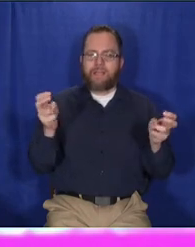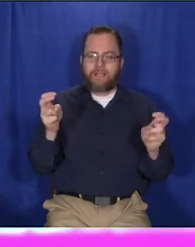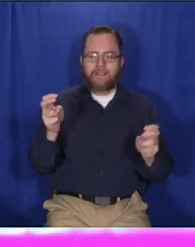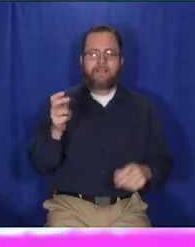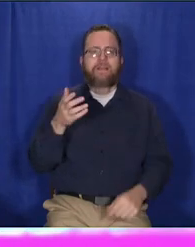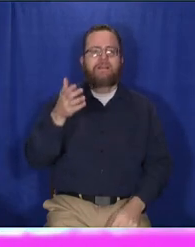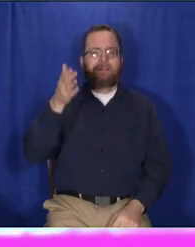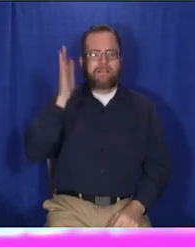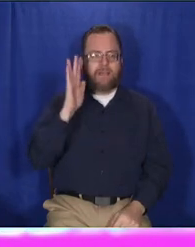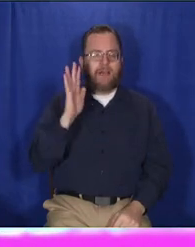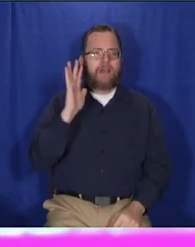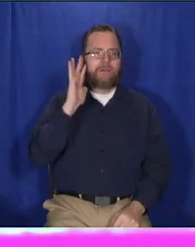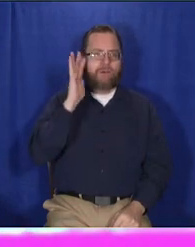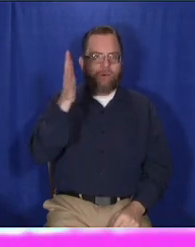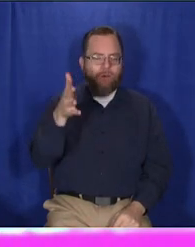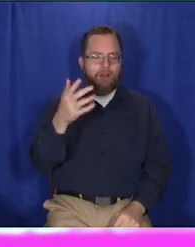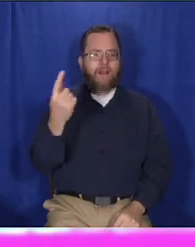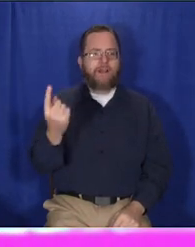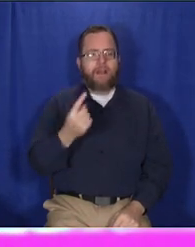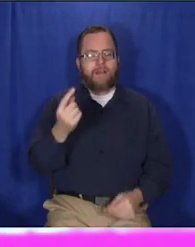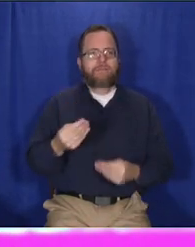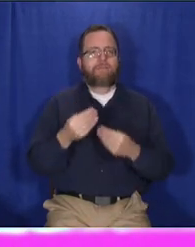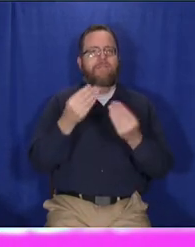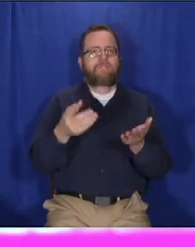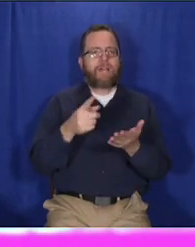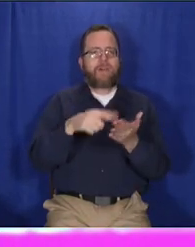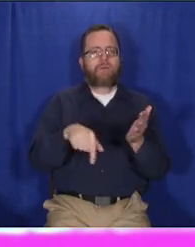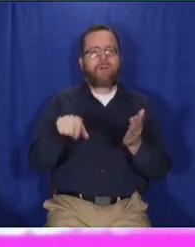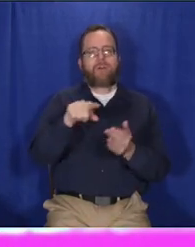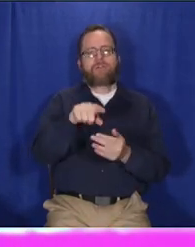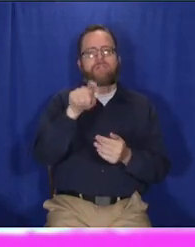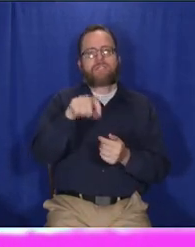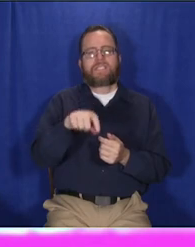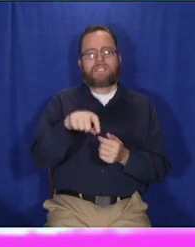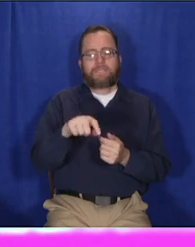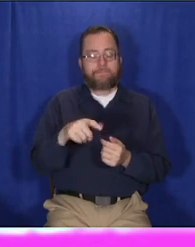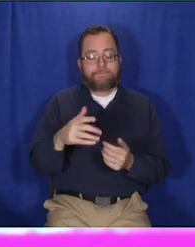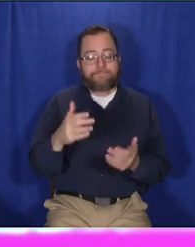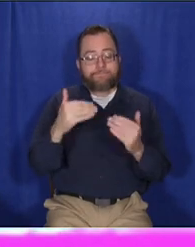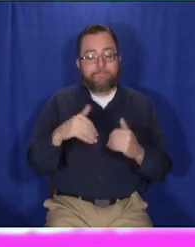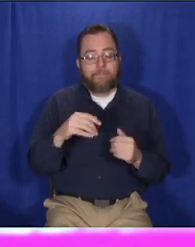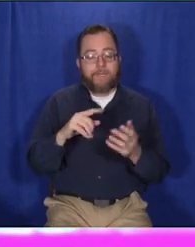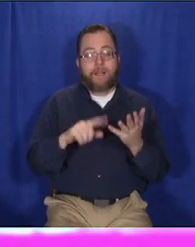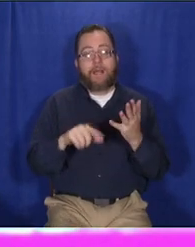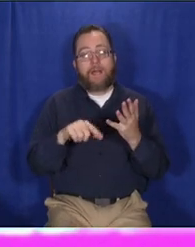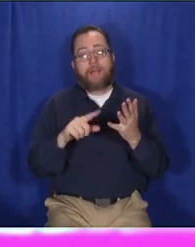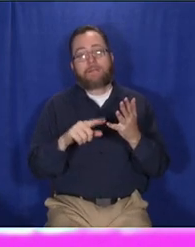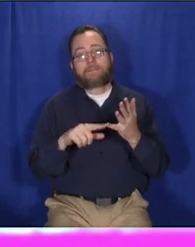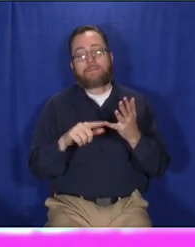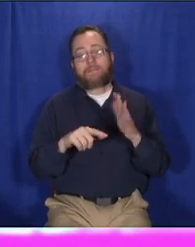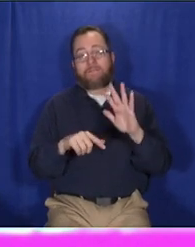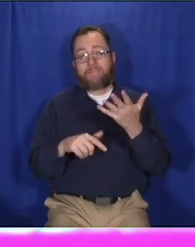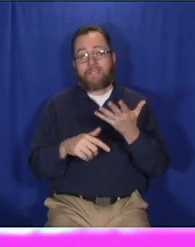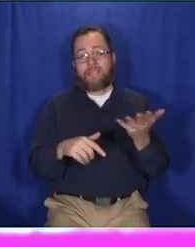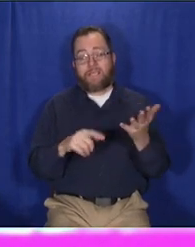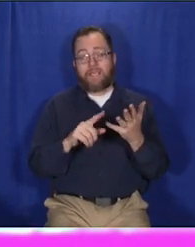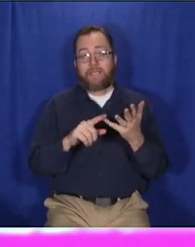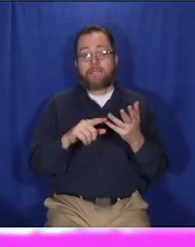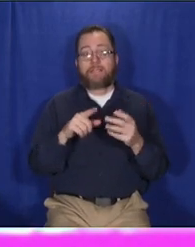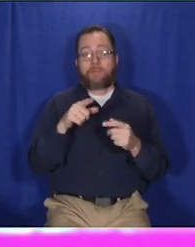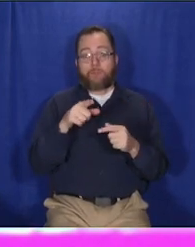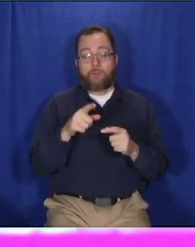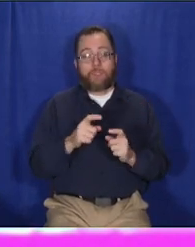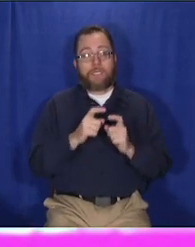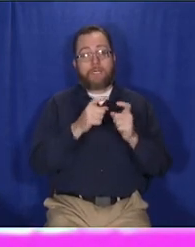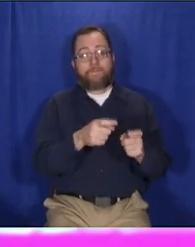will supply what you need in order to be generous. Here's the last one, number 5. When we give, we show the